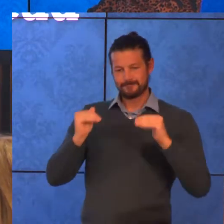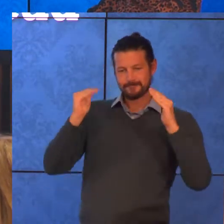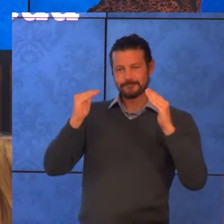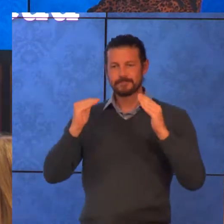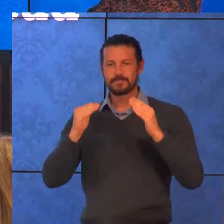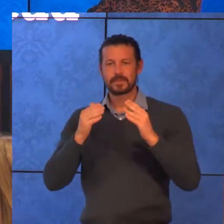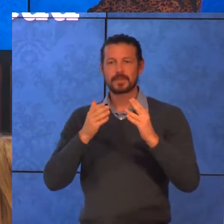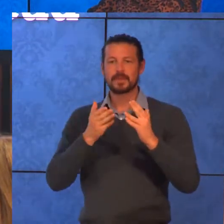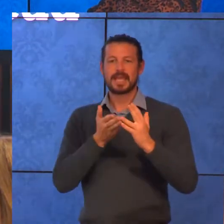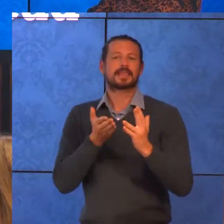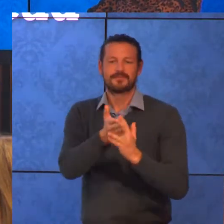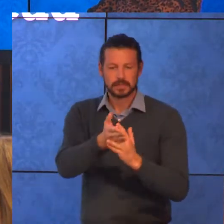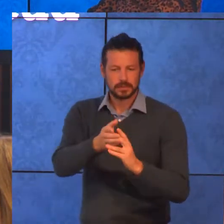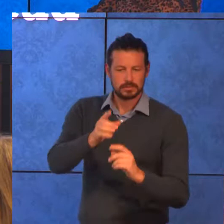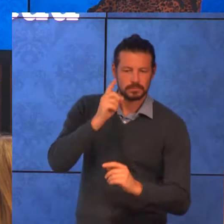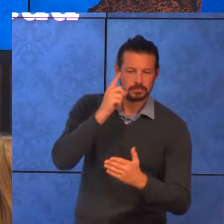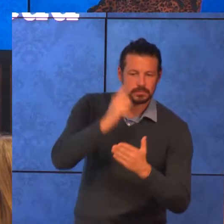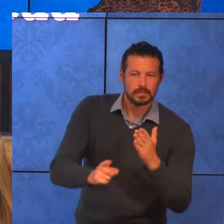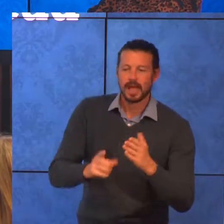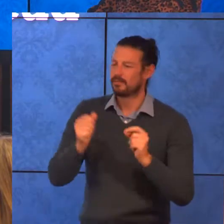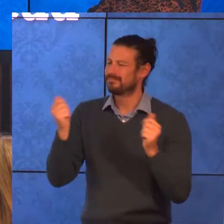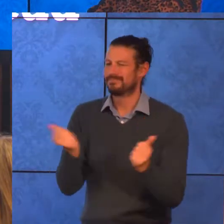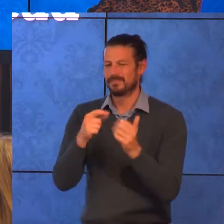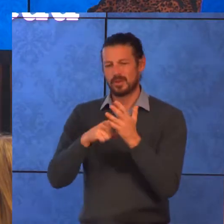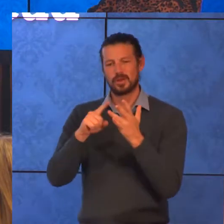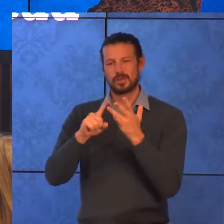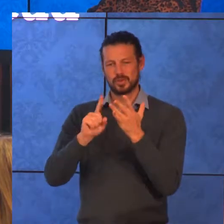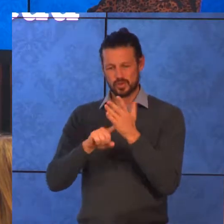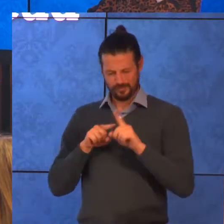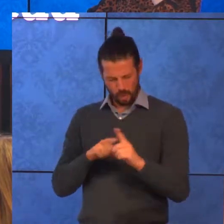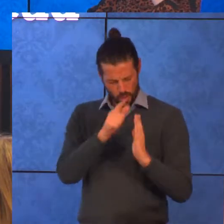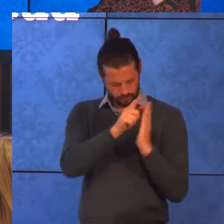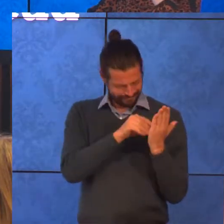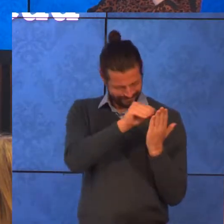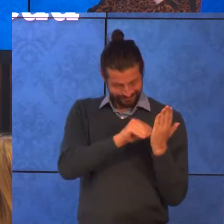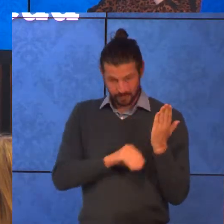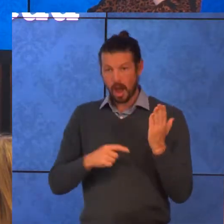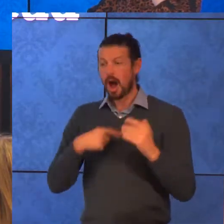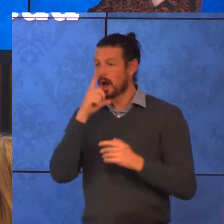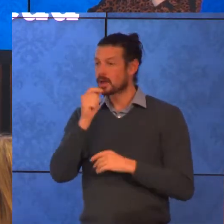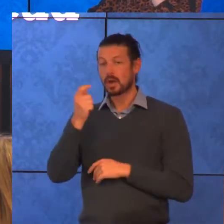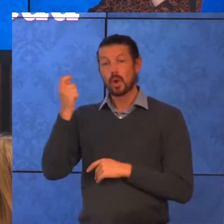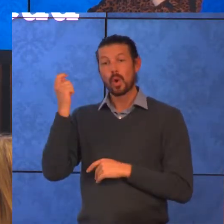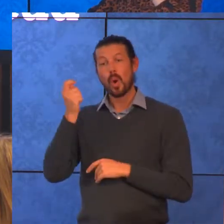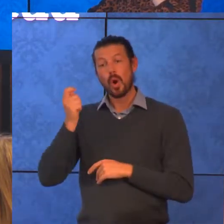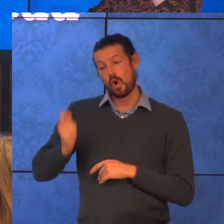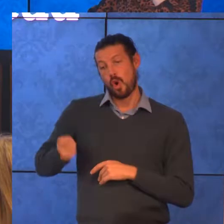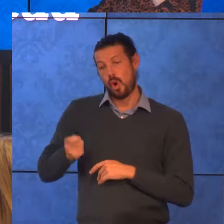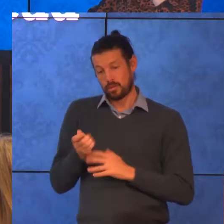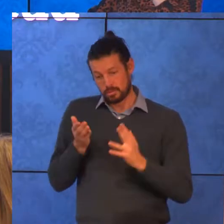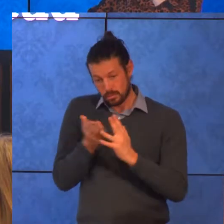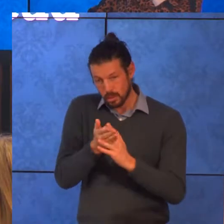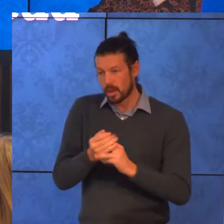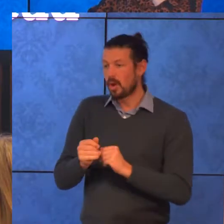there's a whole range of tools under the Act. I can seek an injunction from a court, I can seek